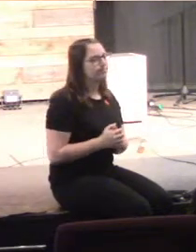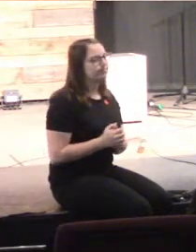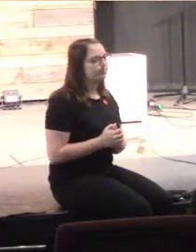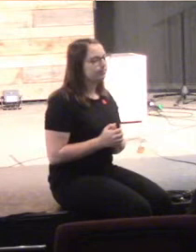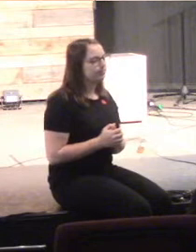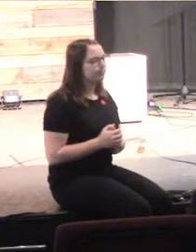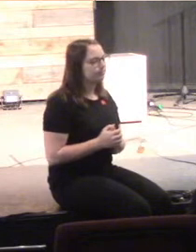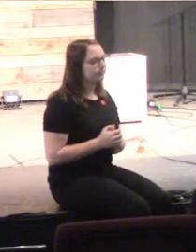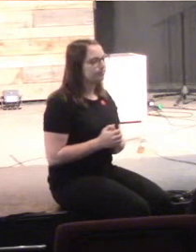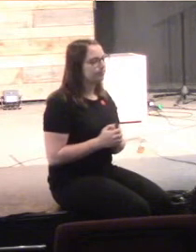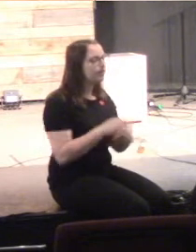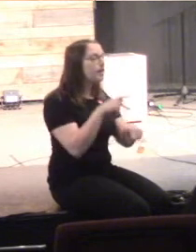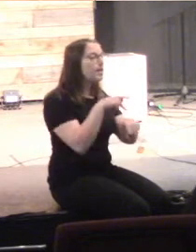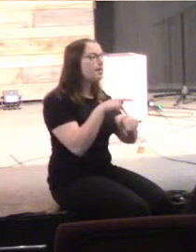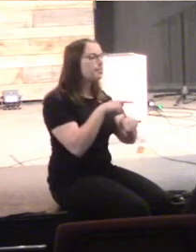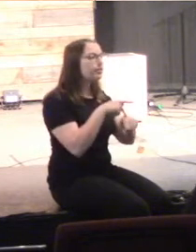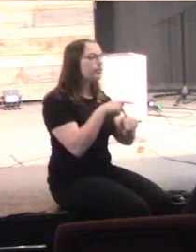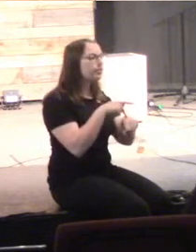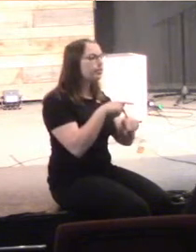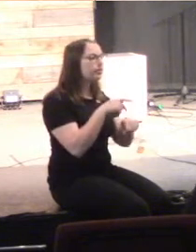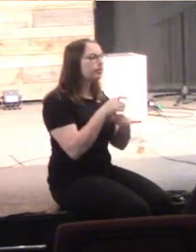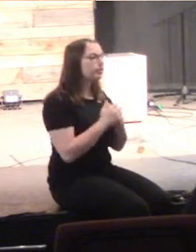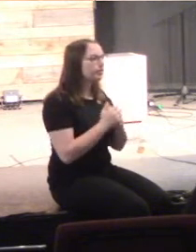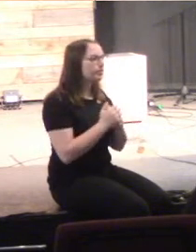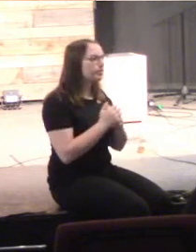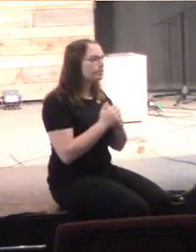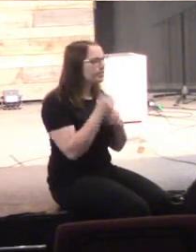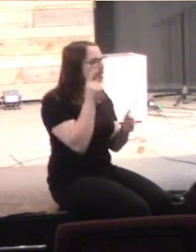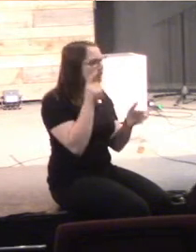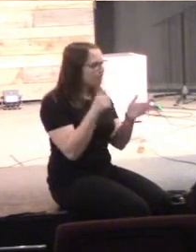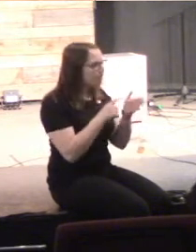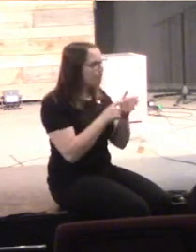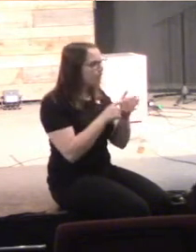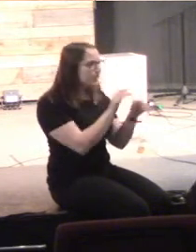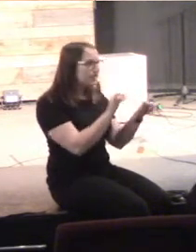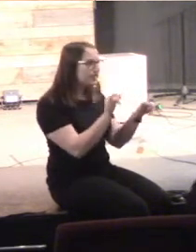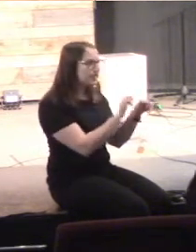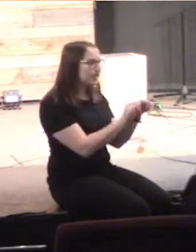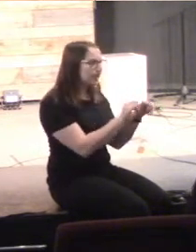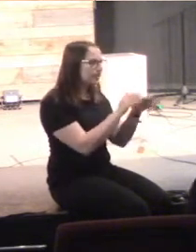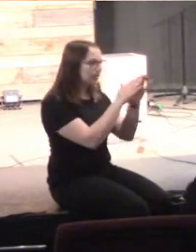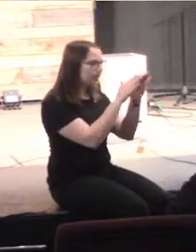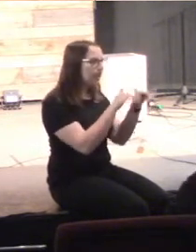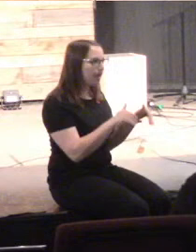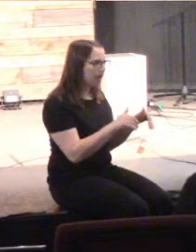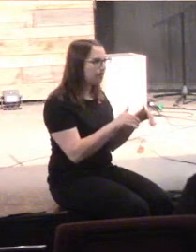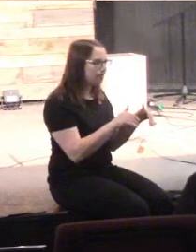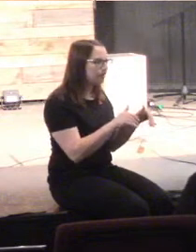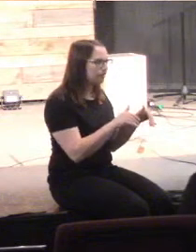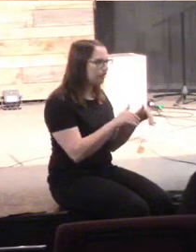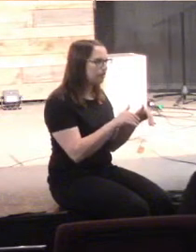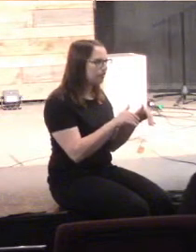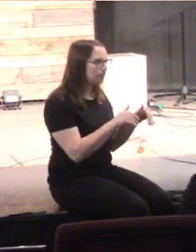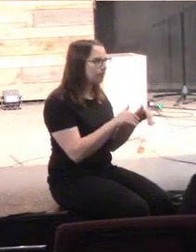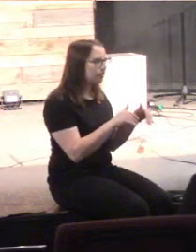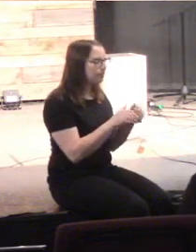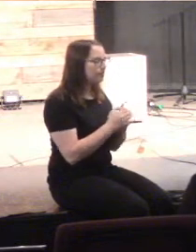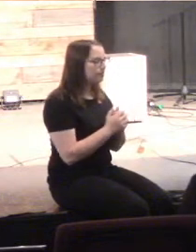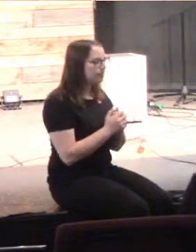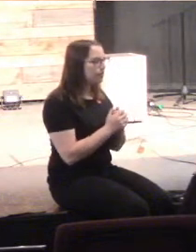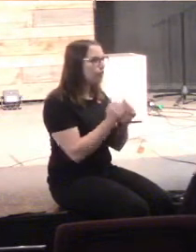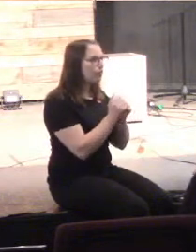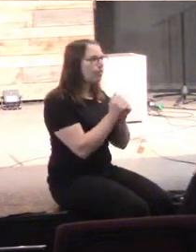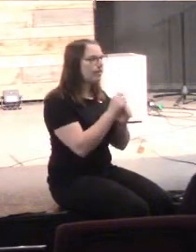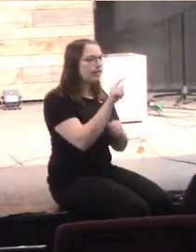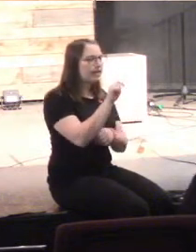But Peter, notice, he stays at the house of a tanner. Now, I don't know if you know what